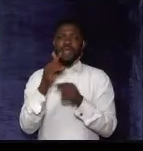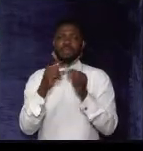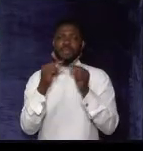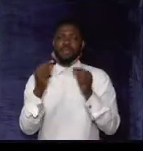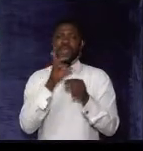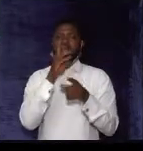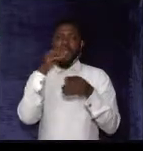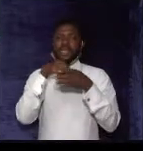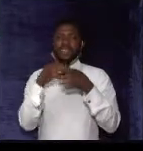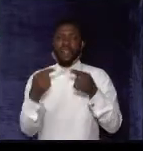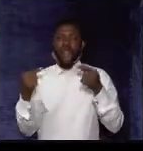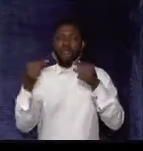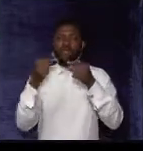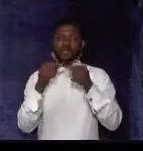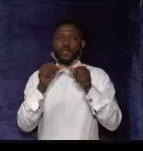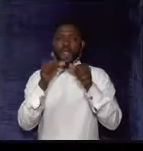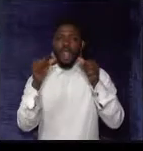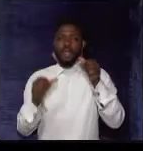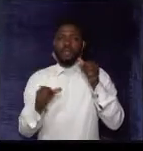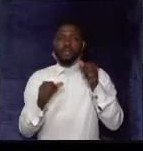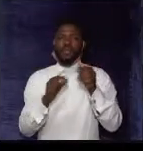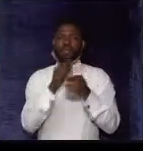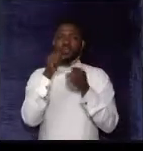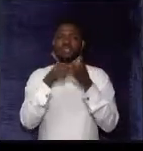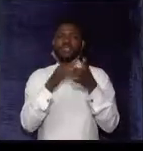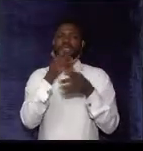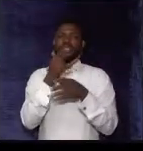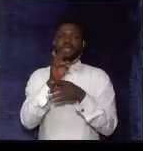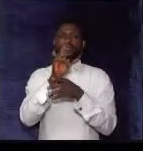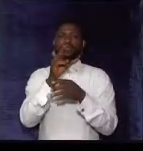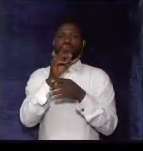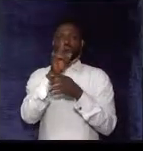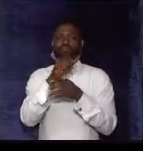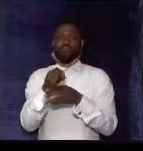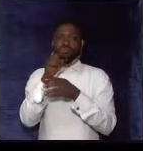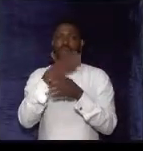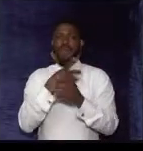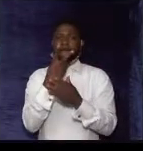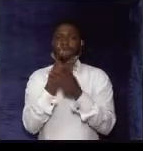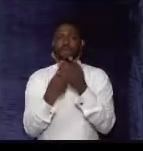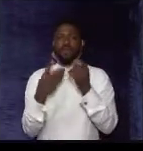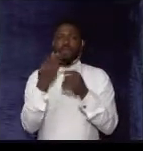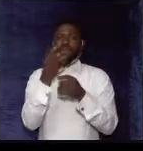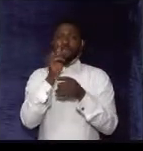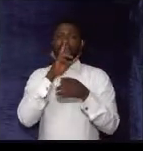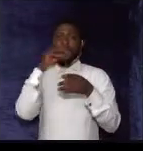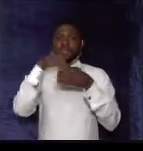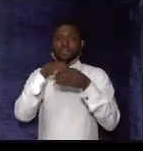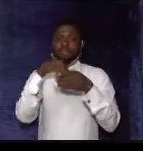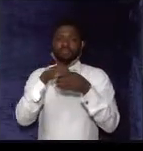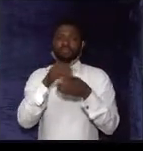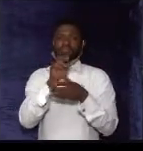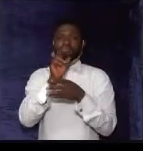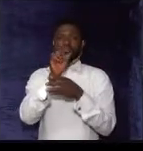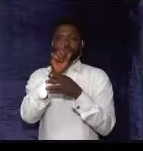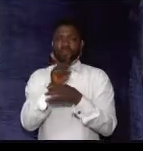and 65 degrees are interior opposite angles. This is the U, and both of them are inside the